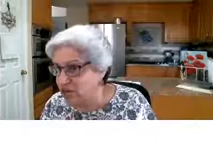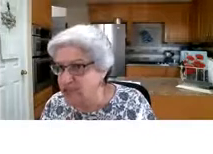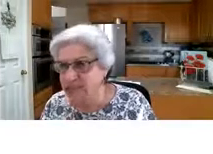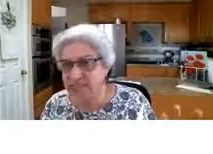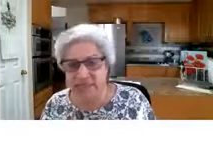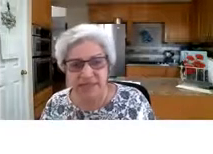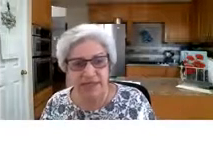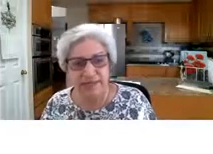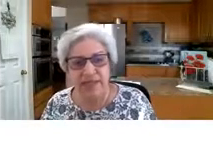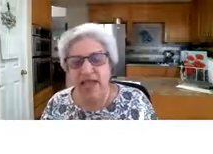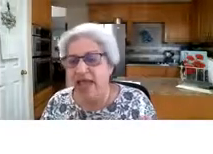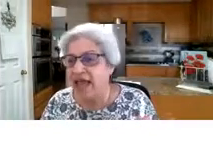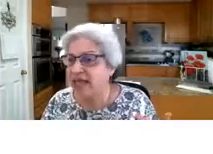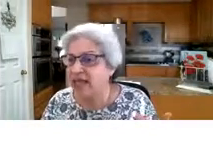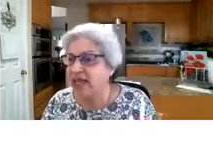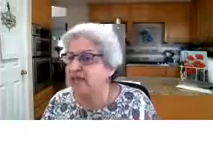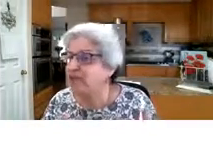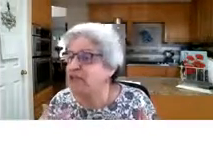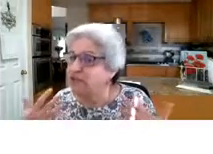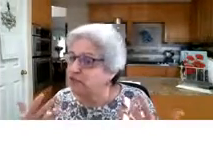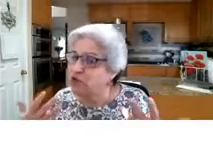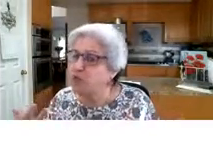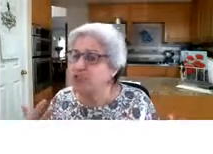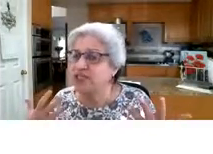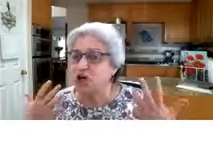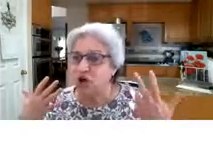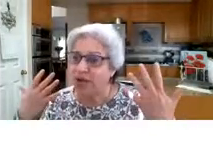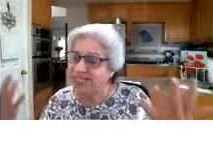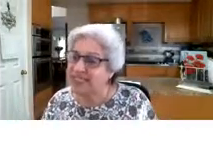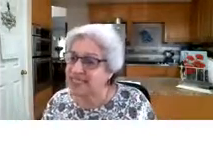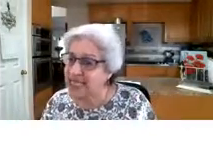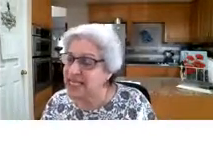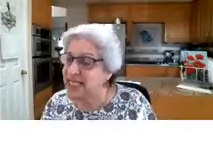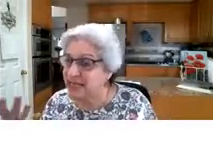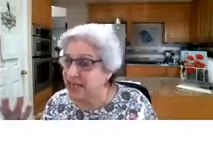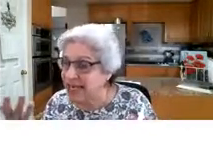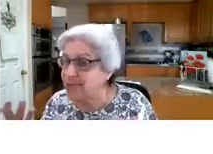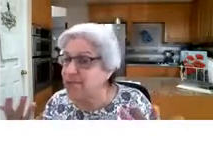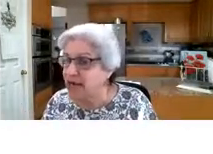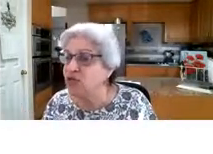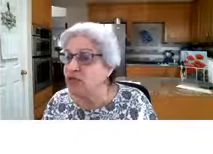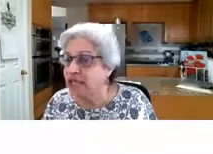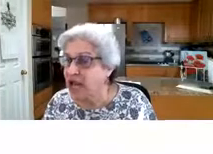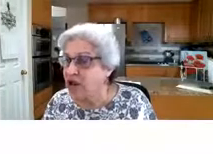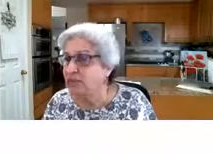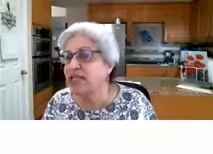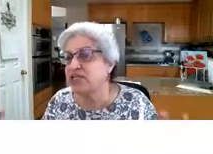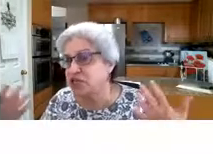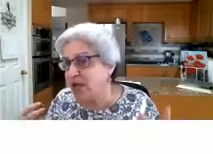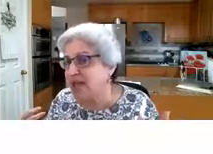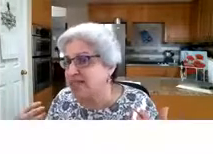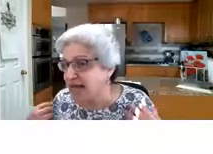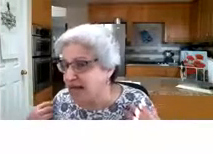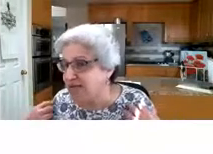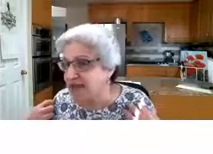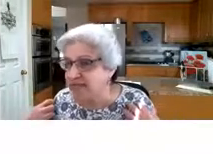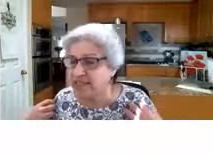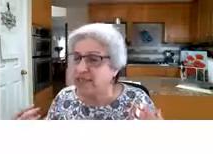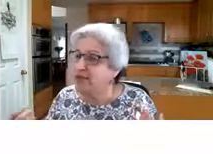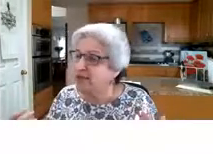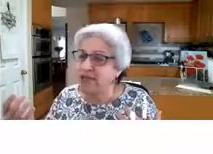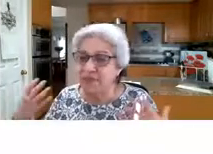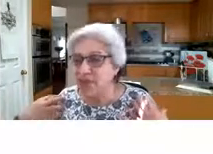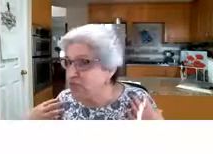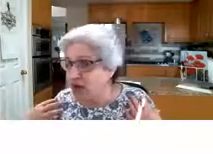the VAERS system. And if you were to go and seek any medical care because you had a side